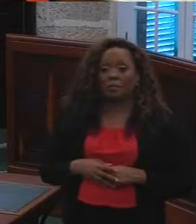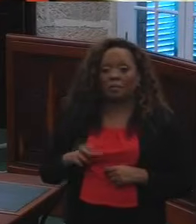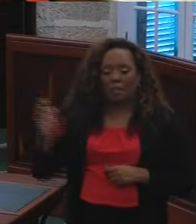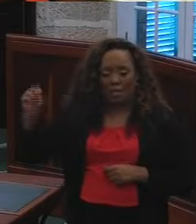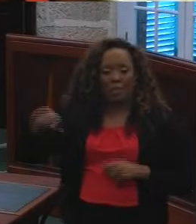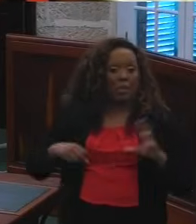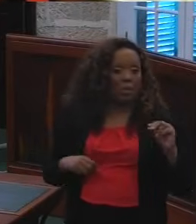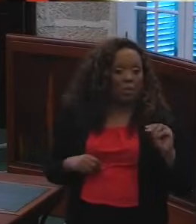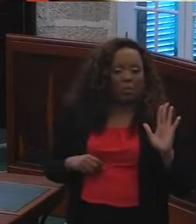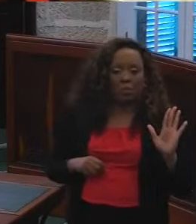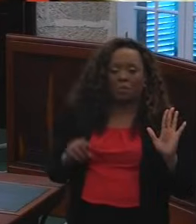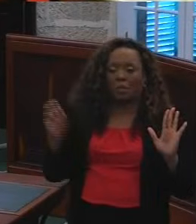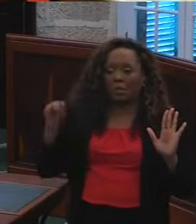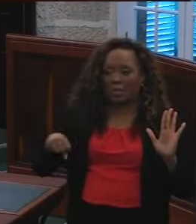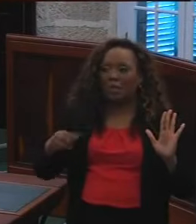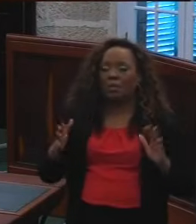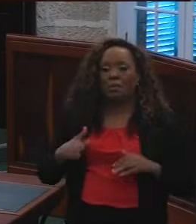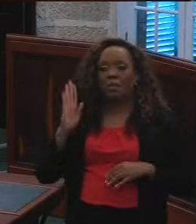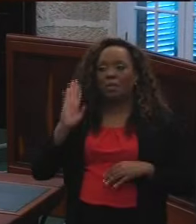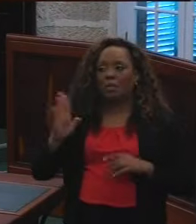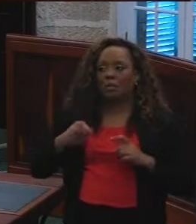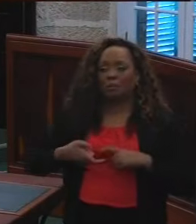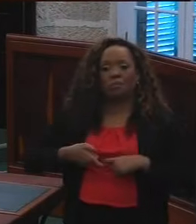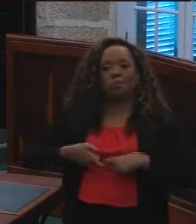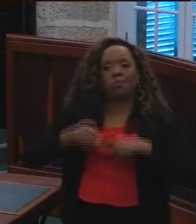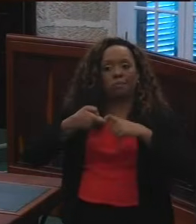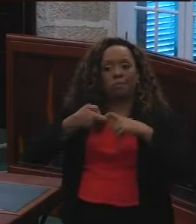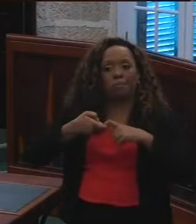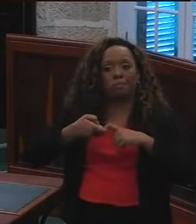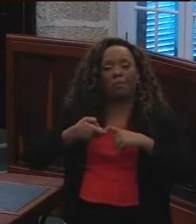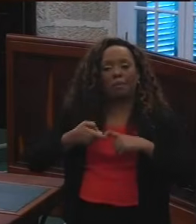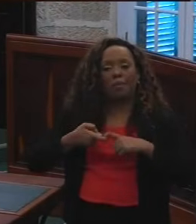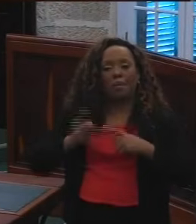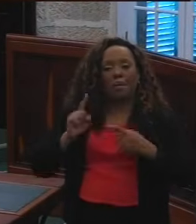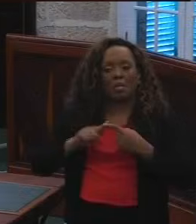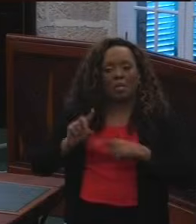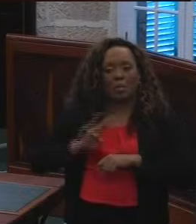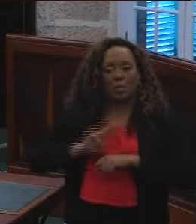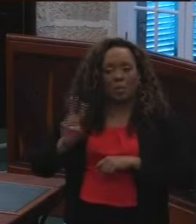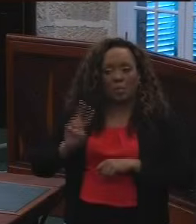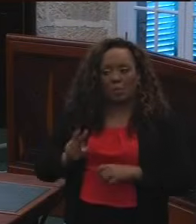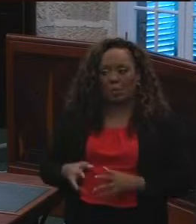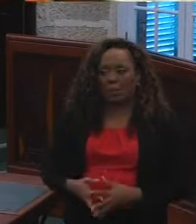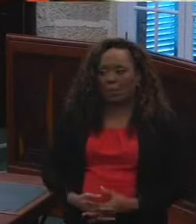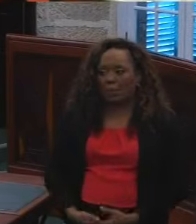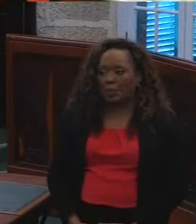please say no. Meeting, the ayes have it. This Honourable Chamber stands suspended until 2 p.m.